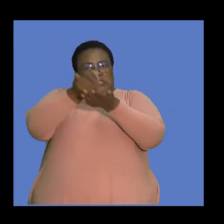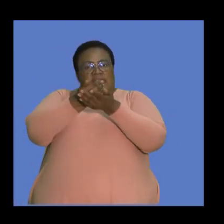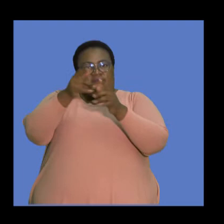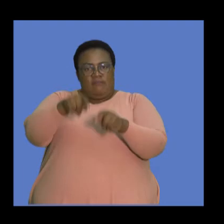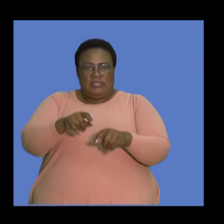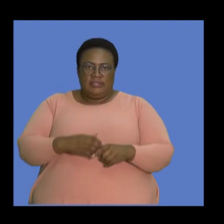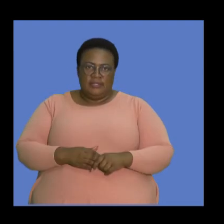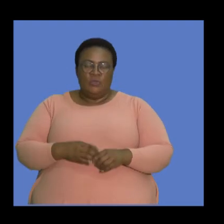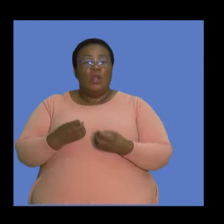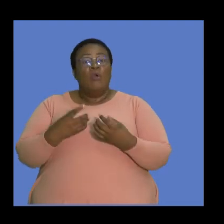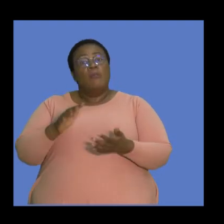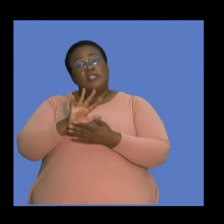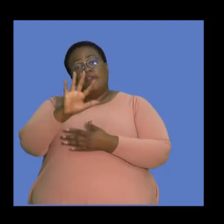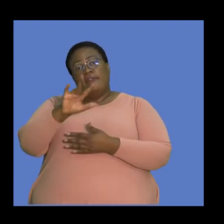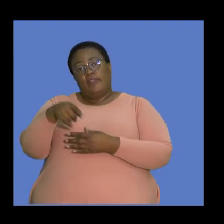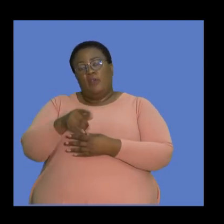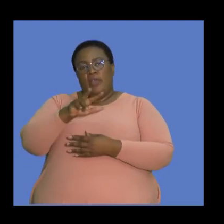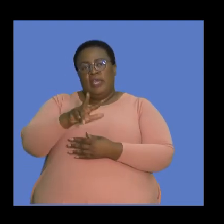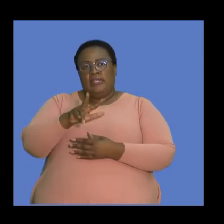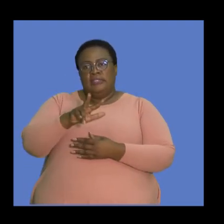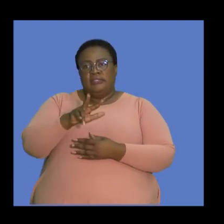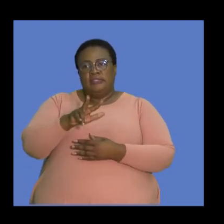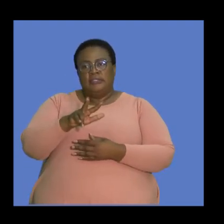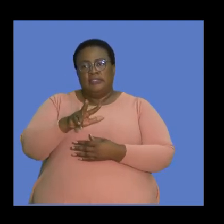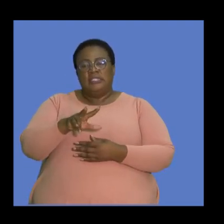fund, which was